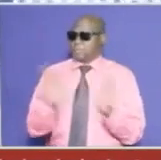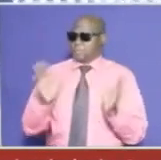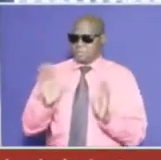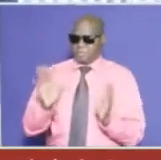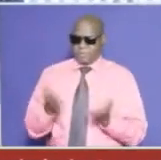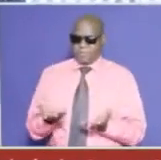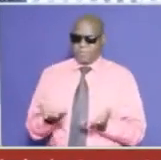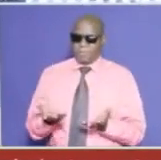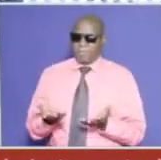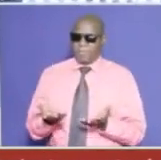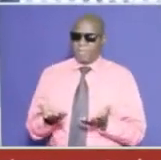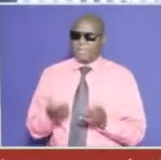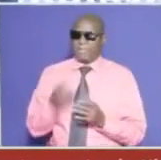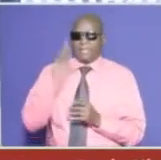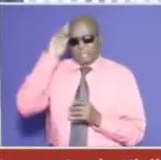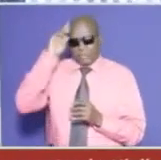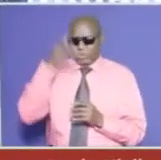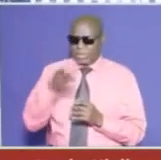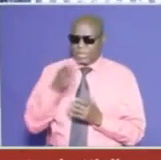there is no reason completely.